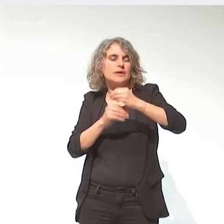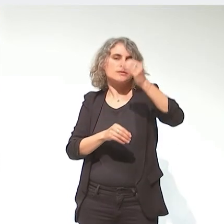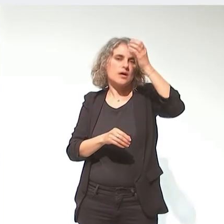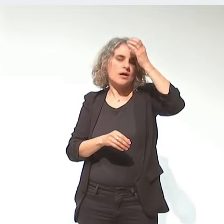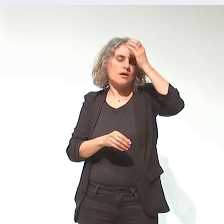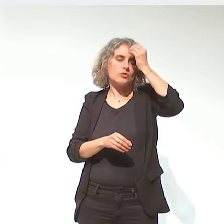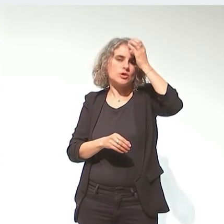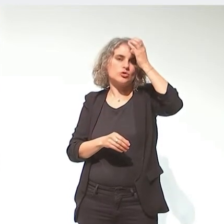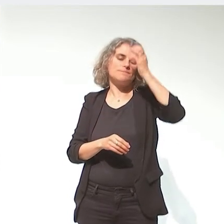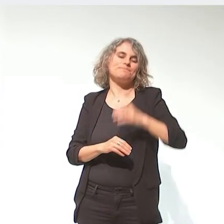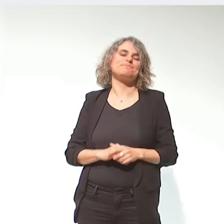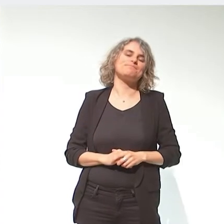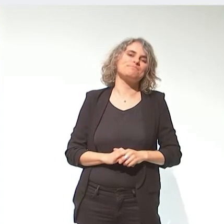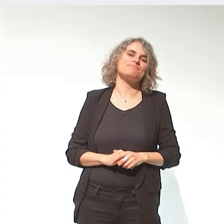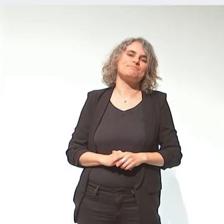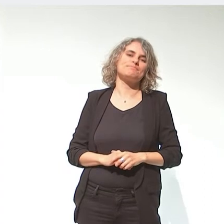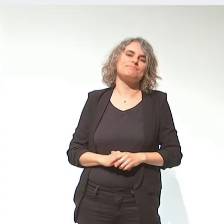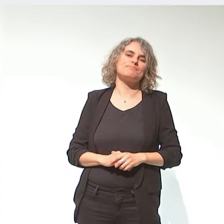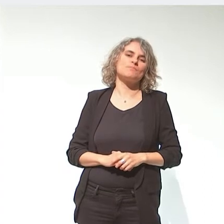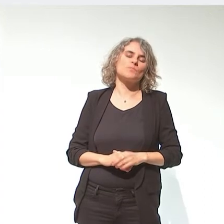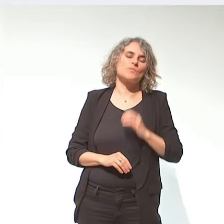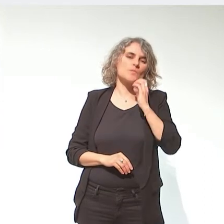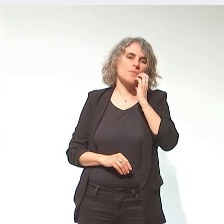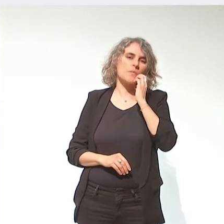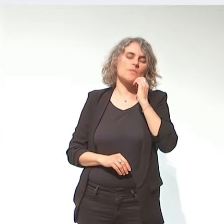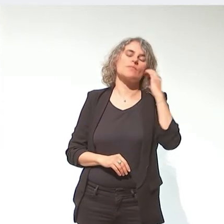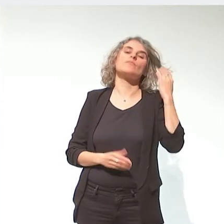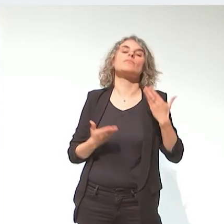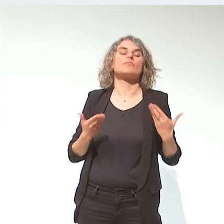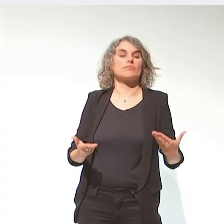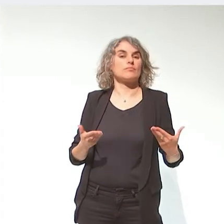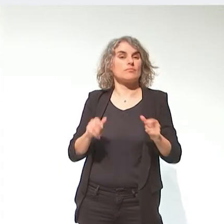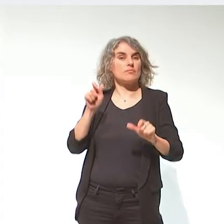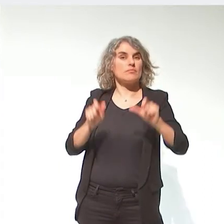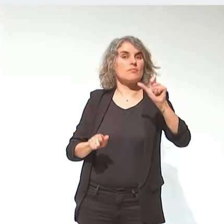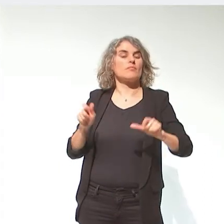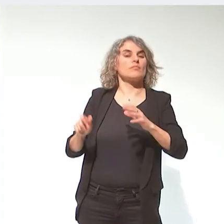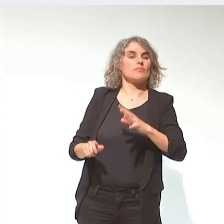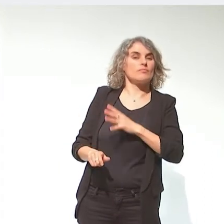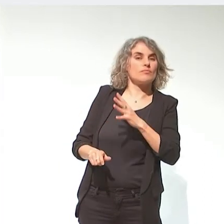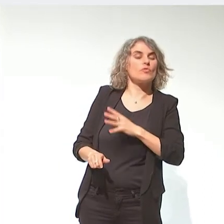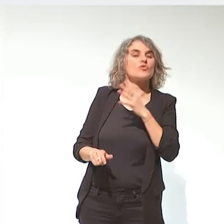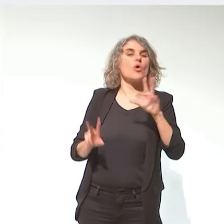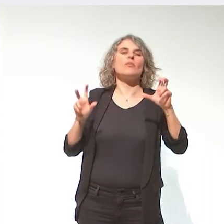mainstream school teacher can contact such a center and receive